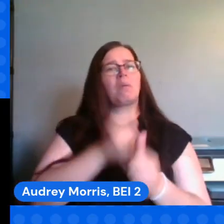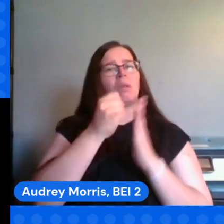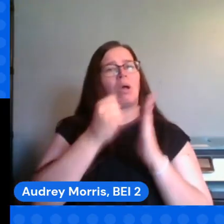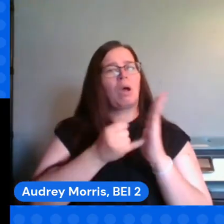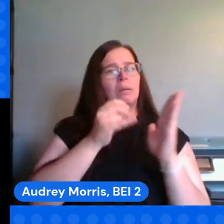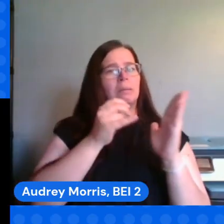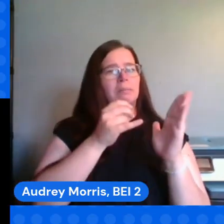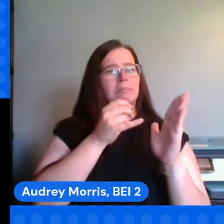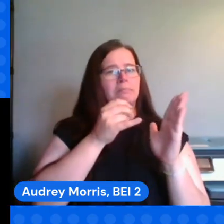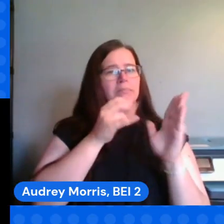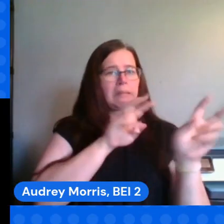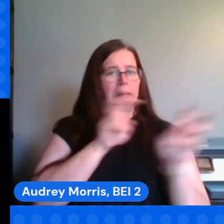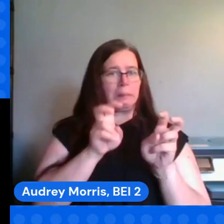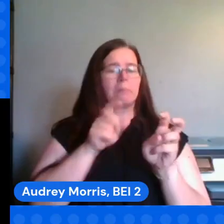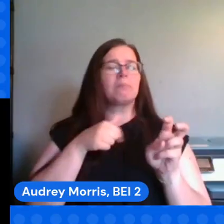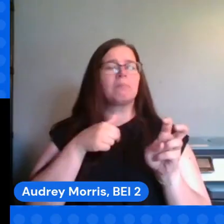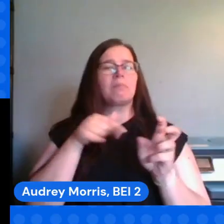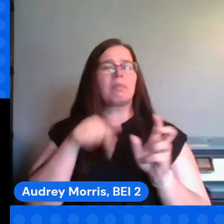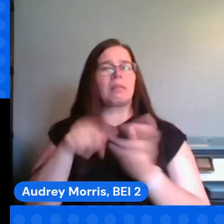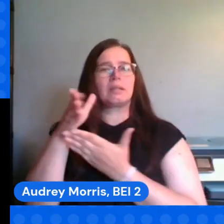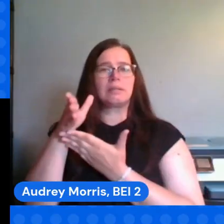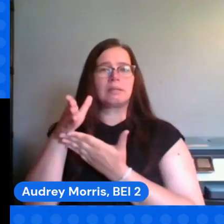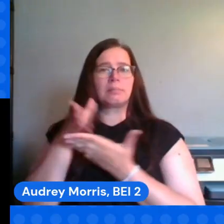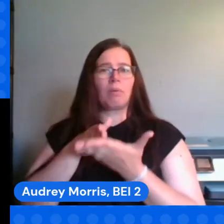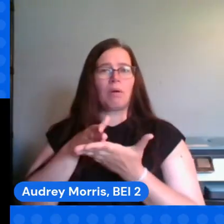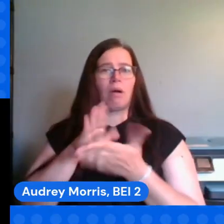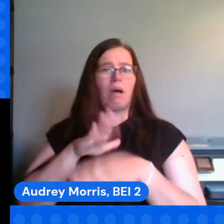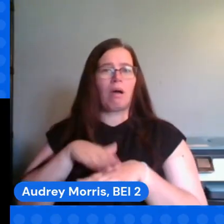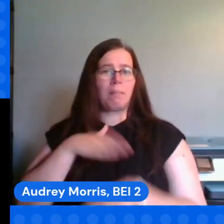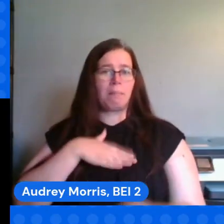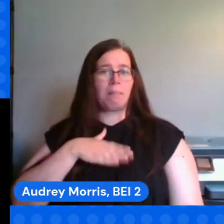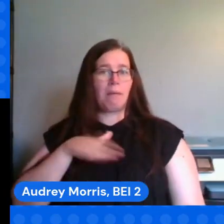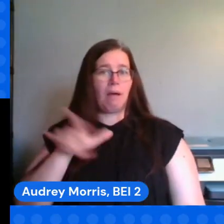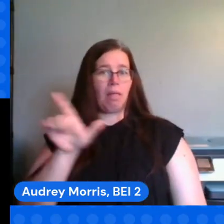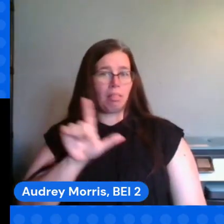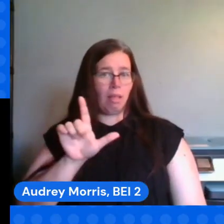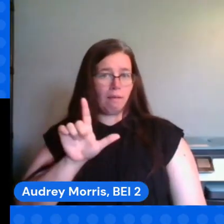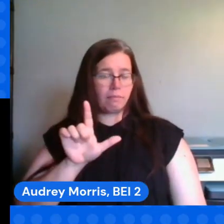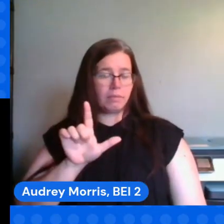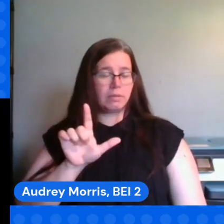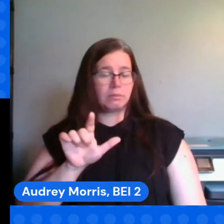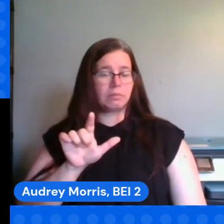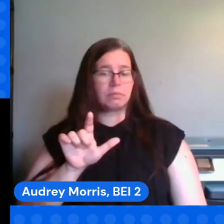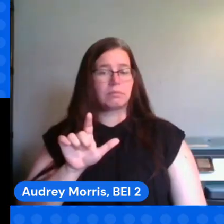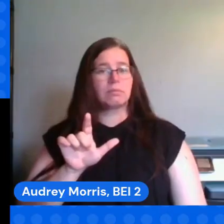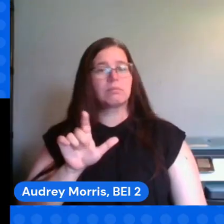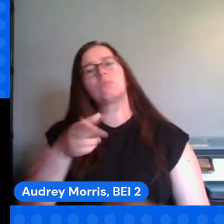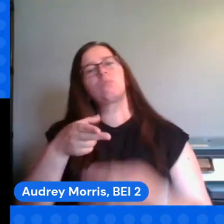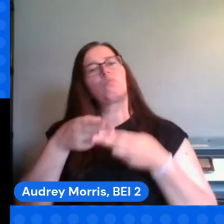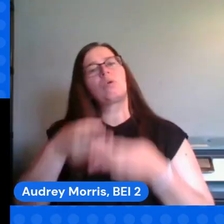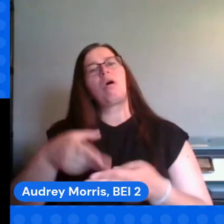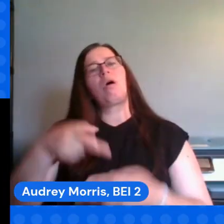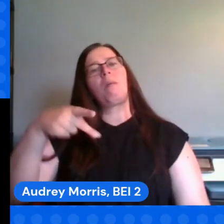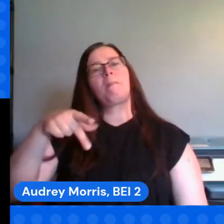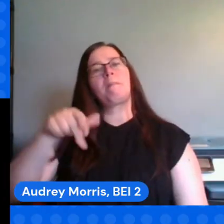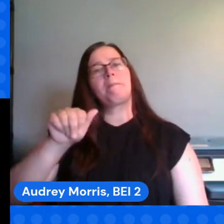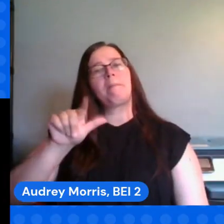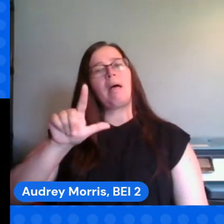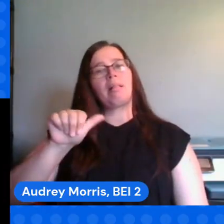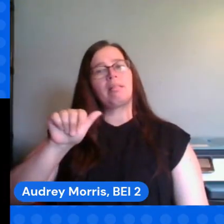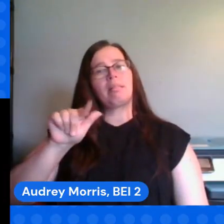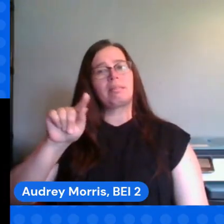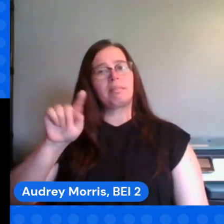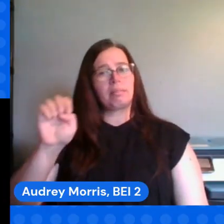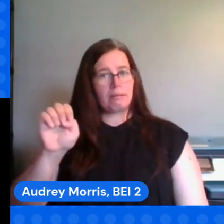um, this section over to my left, um, we'll refer to as palette. And so within